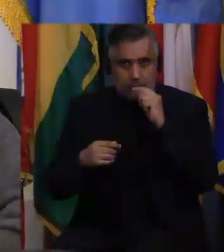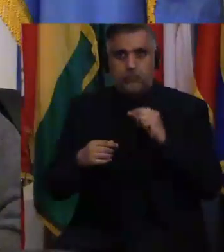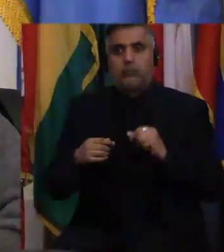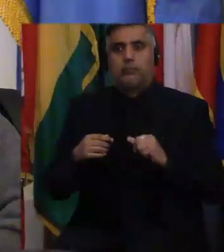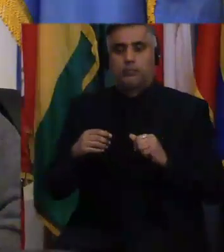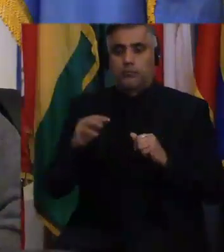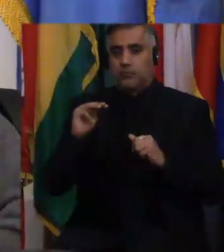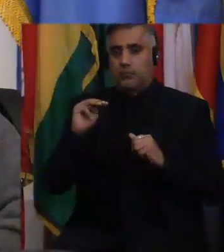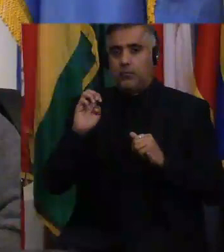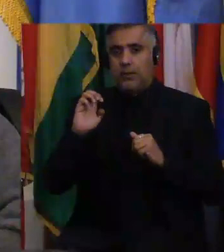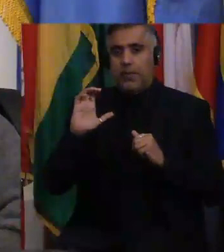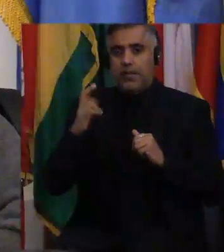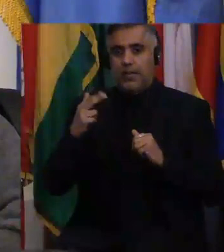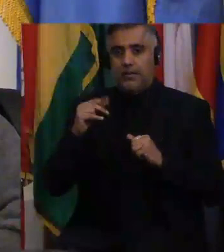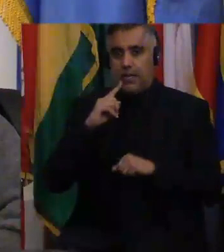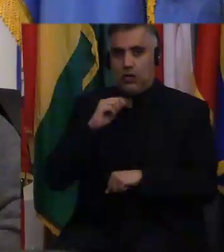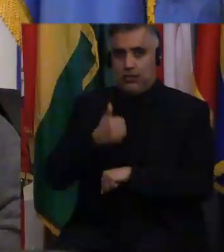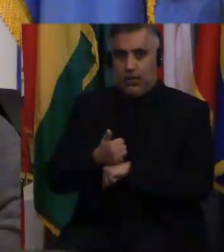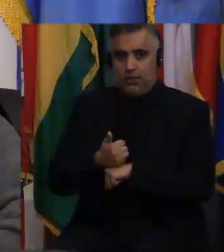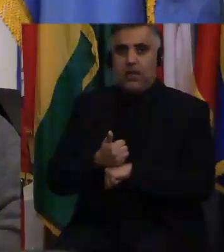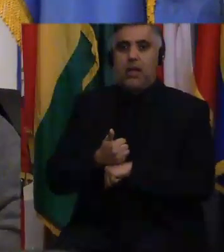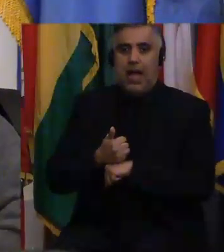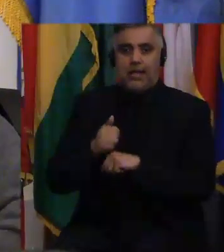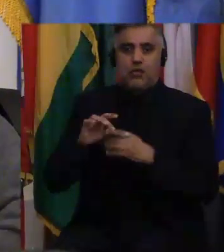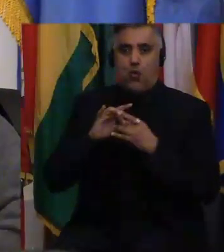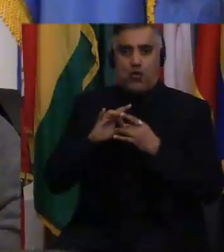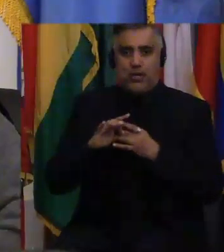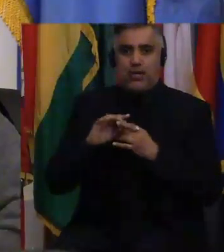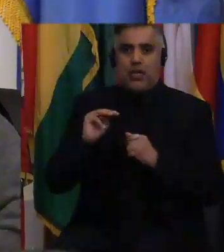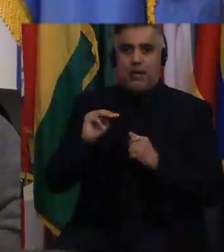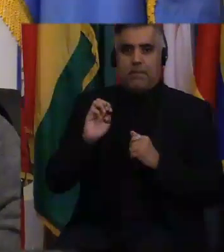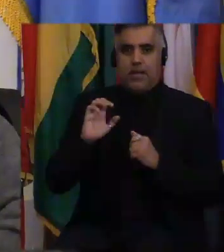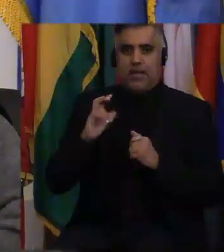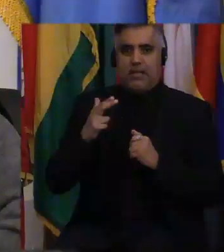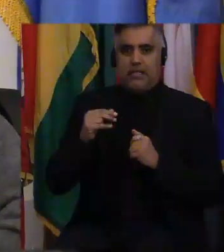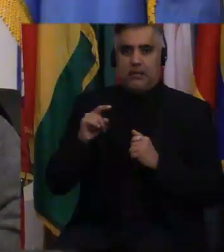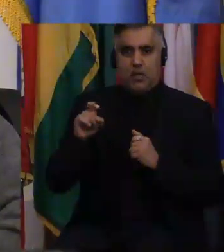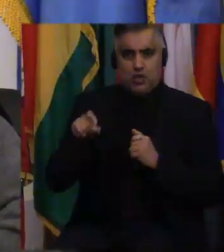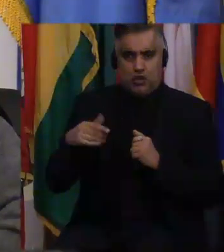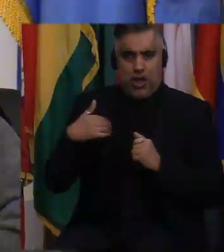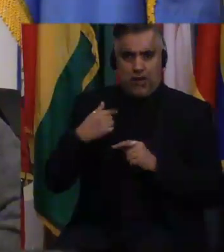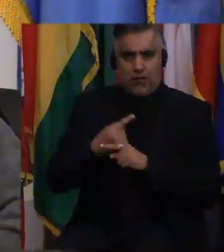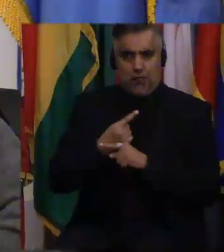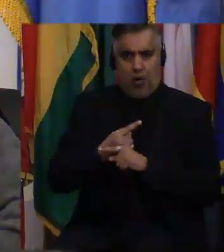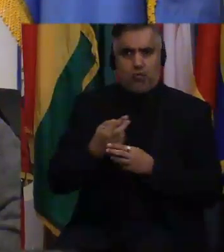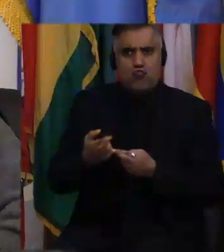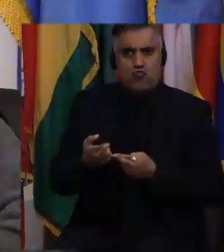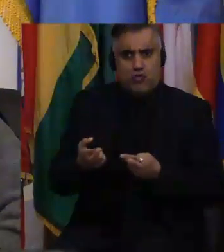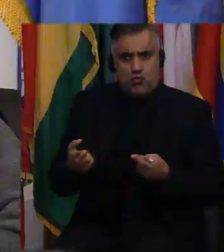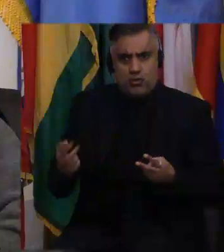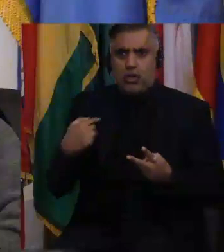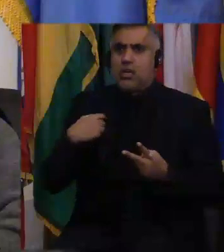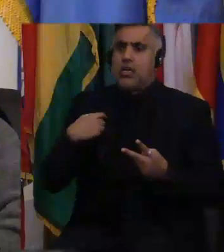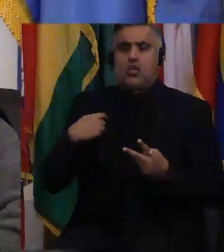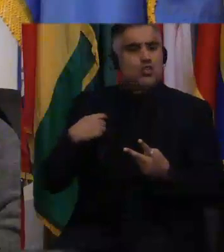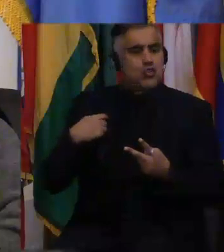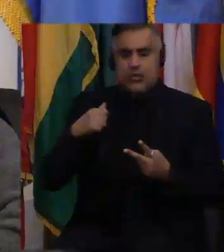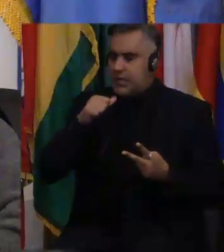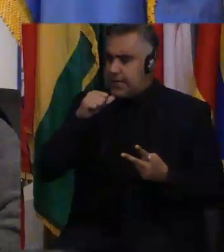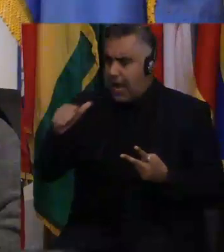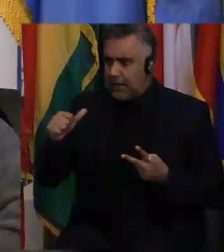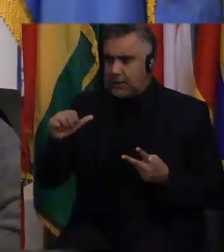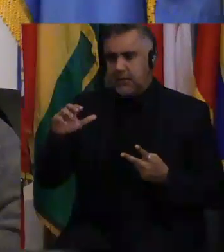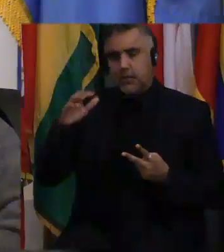the mechanism they set up as the coordinating mechanism should have the proper resources, that it should not be